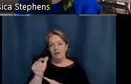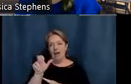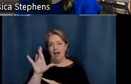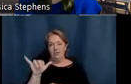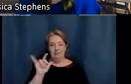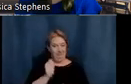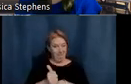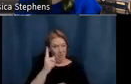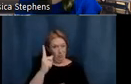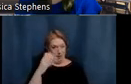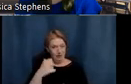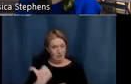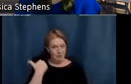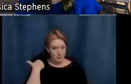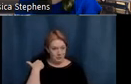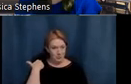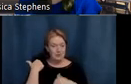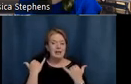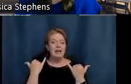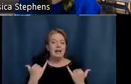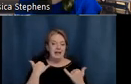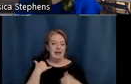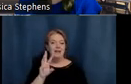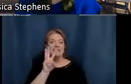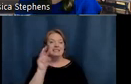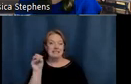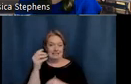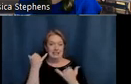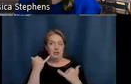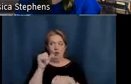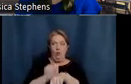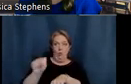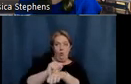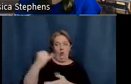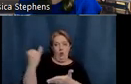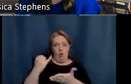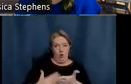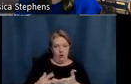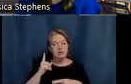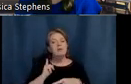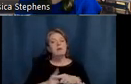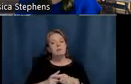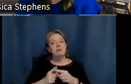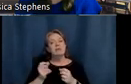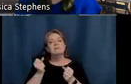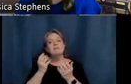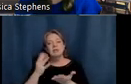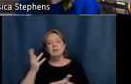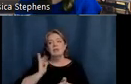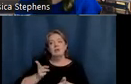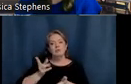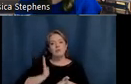100 years ago, and which today is home to 60 working artists, as well as an important collection of historic art.